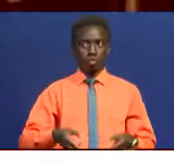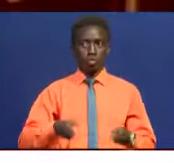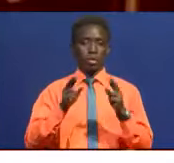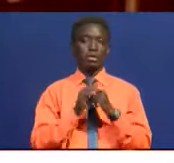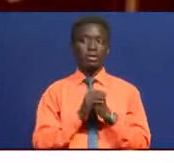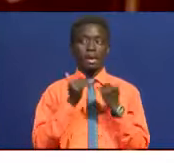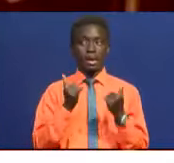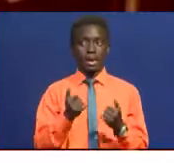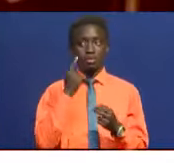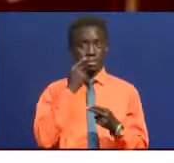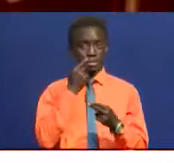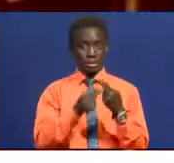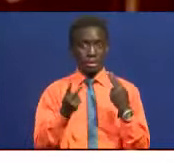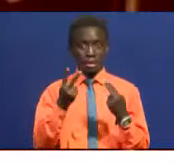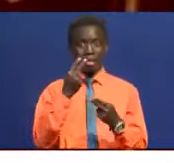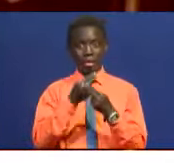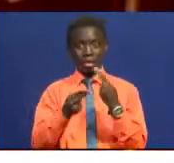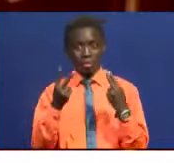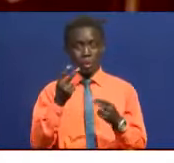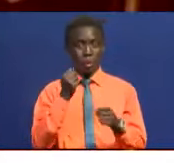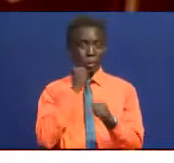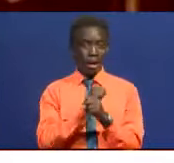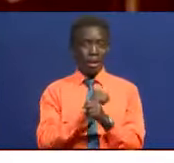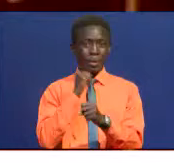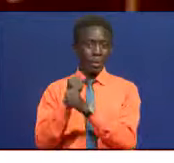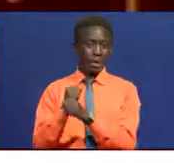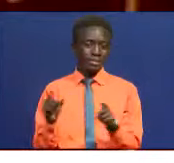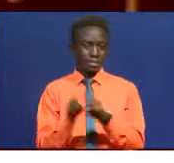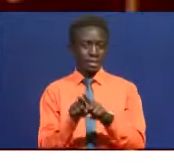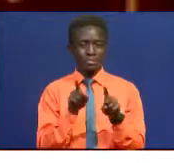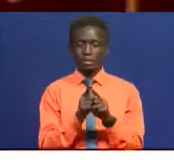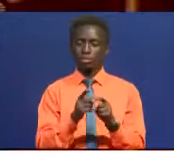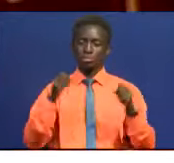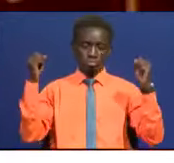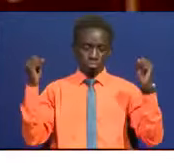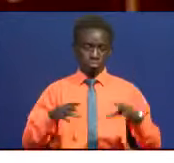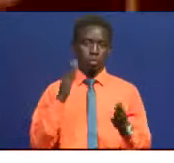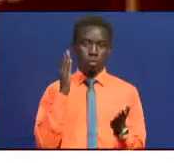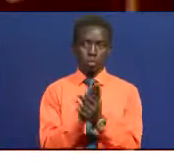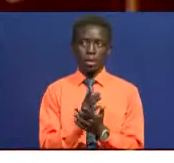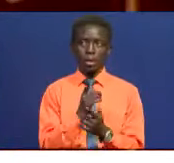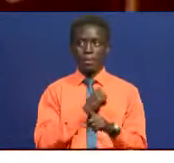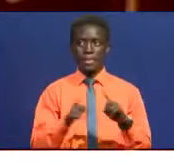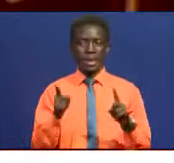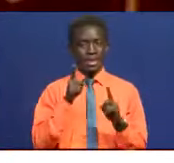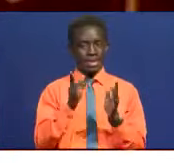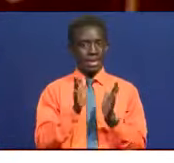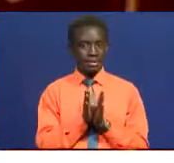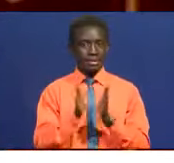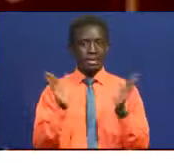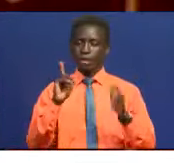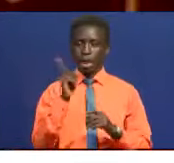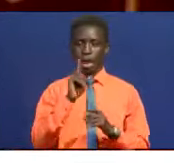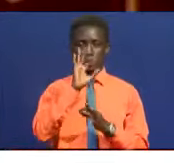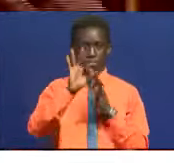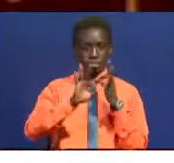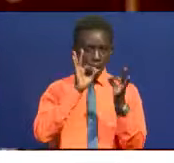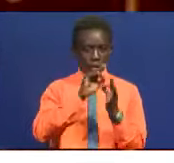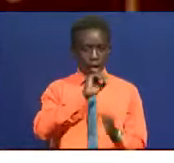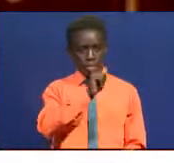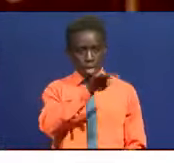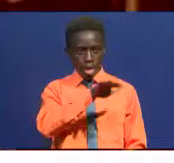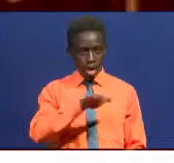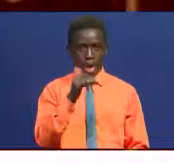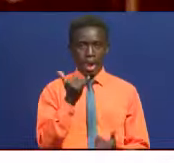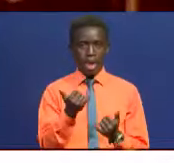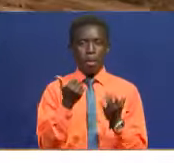of duplication is real. But, Mr. Speaker, it's not general. It's specific to certain areas. And it's a problem we are